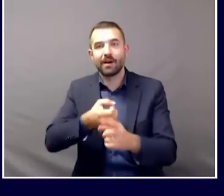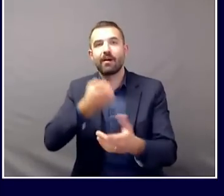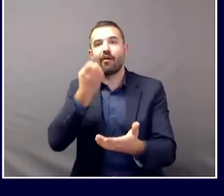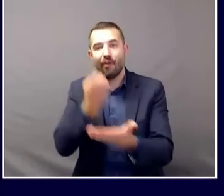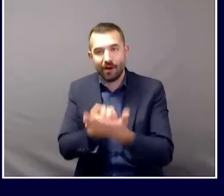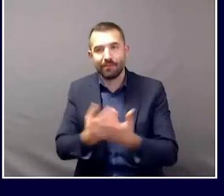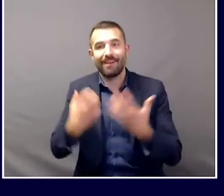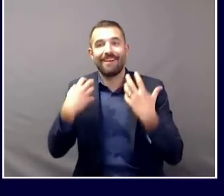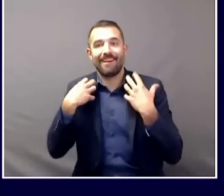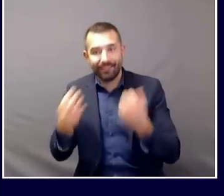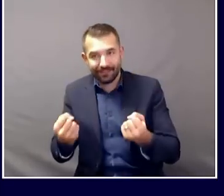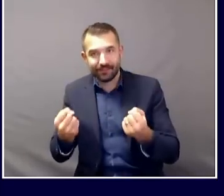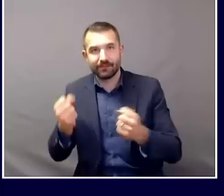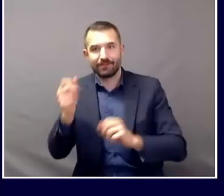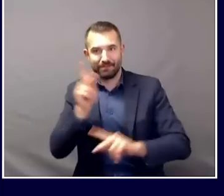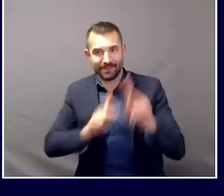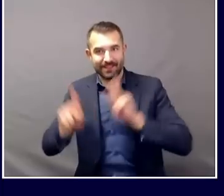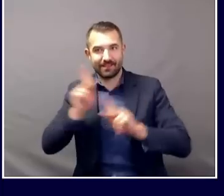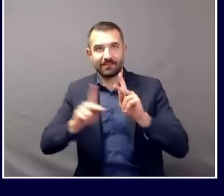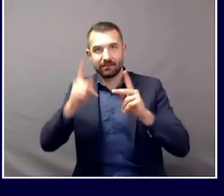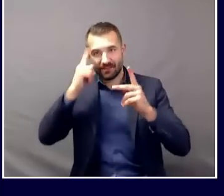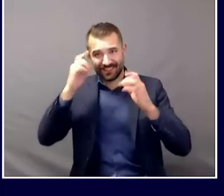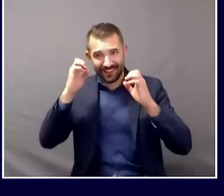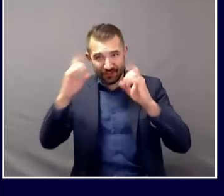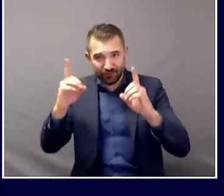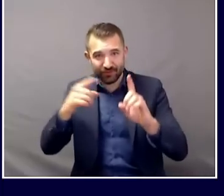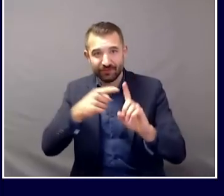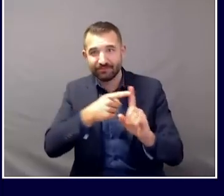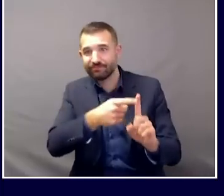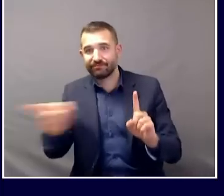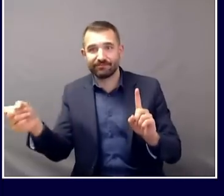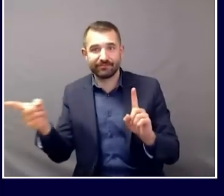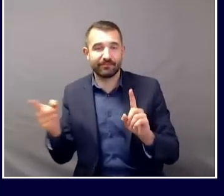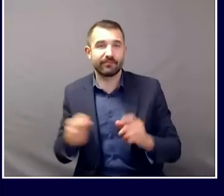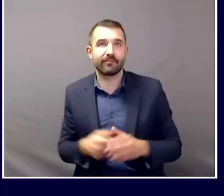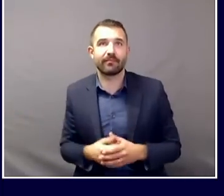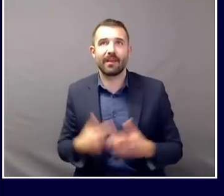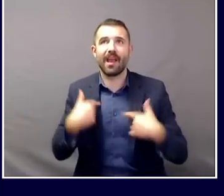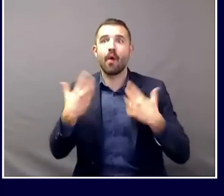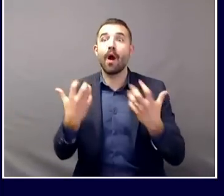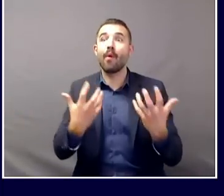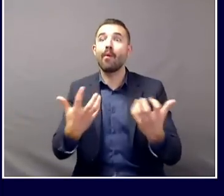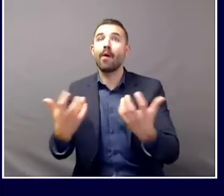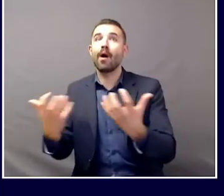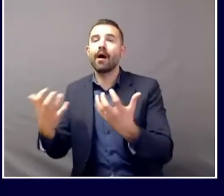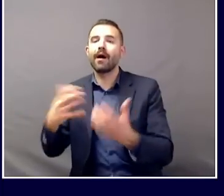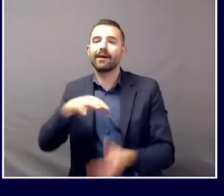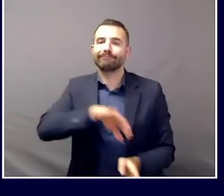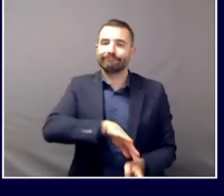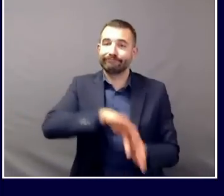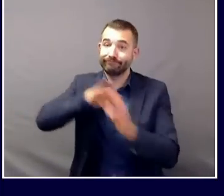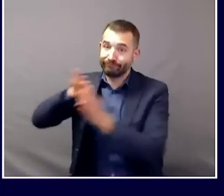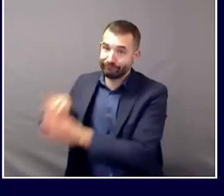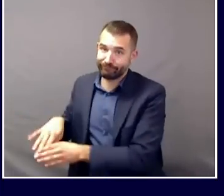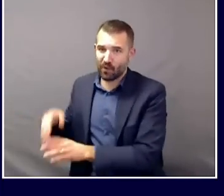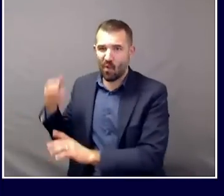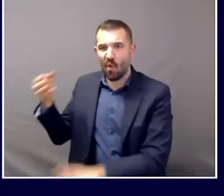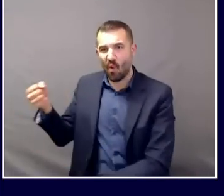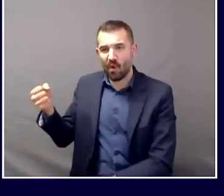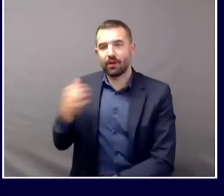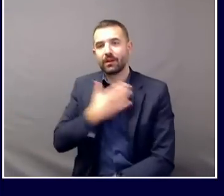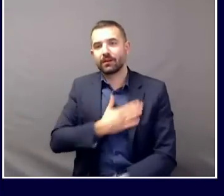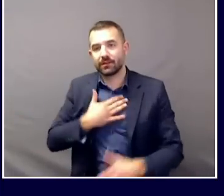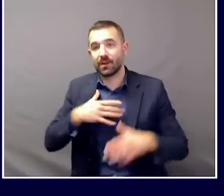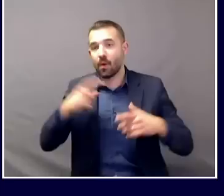measures. The skeptics are right. They can do what they want, but please," he said, "please don't call it patriotic or pretend it's about